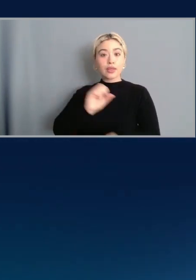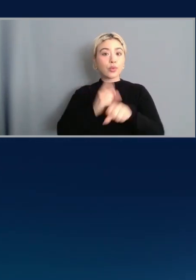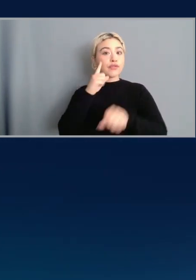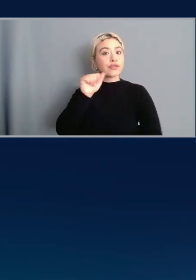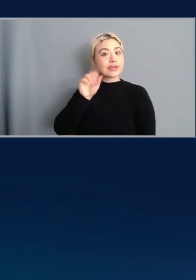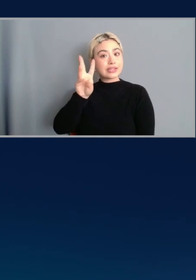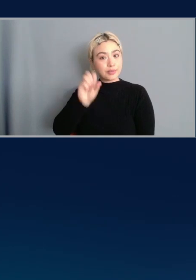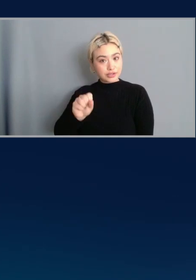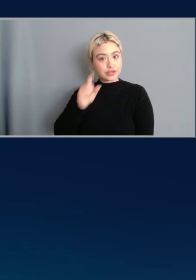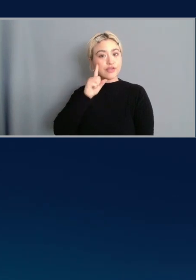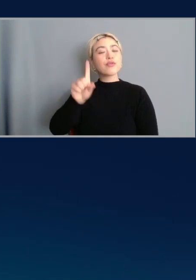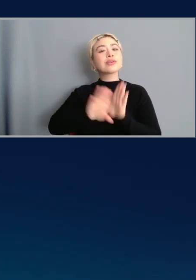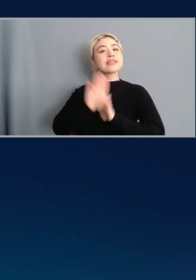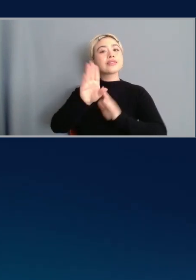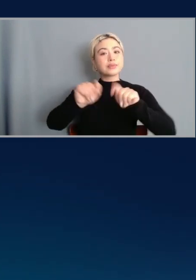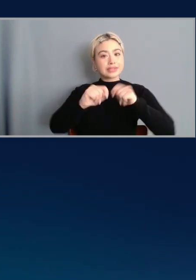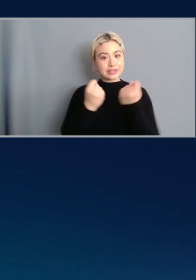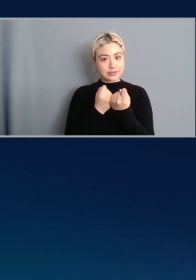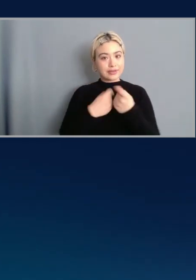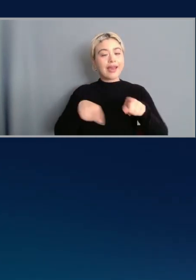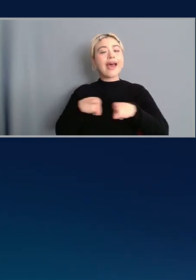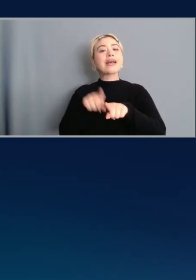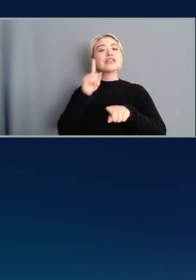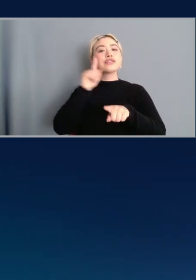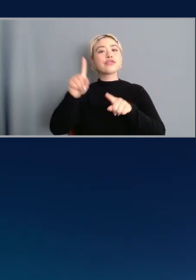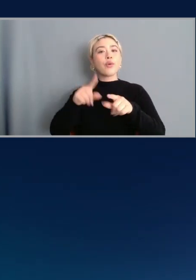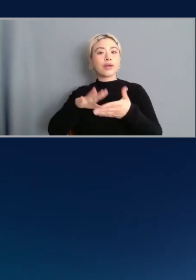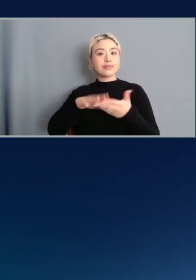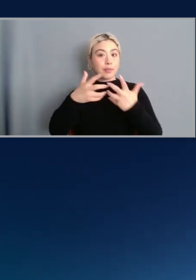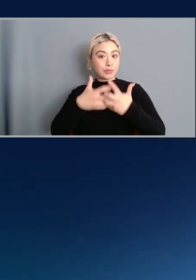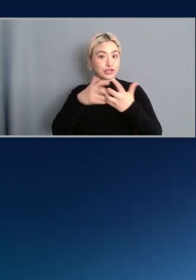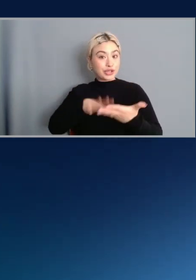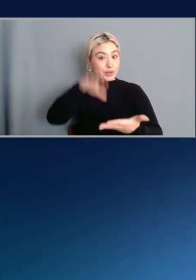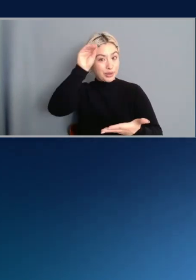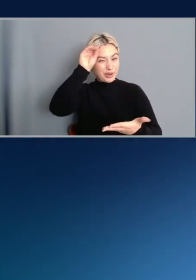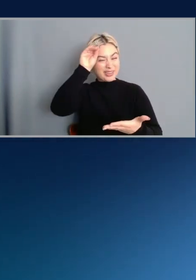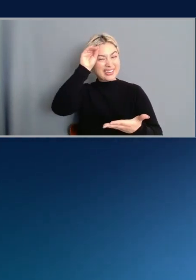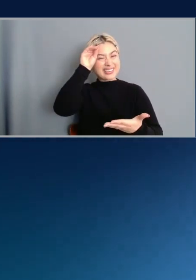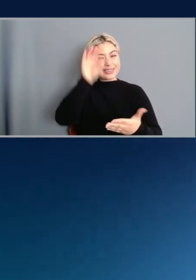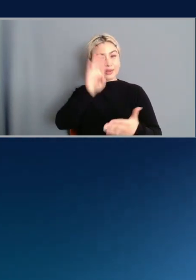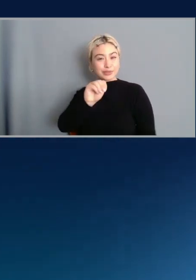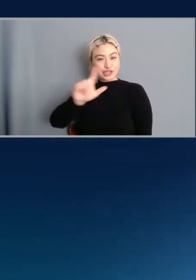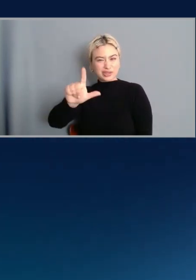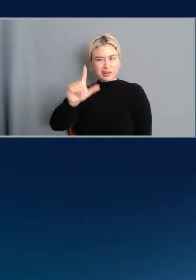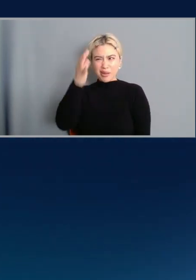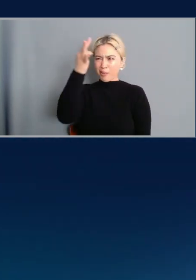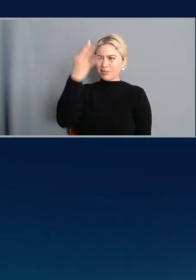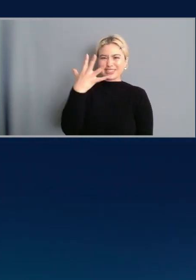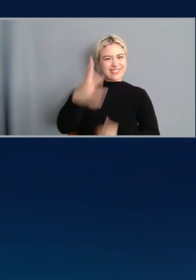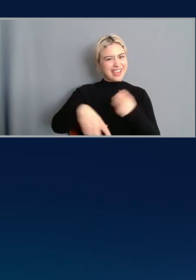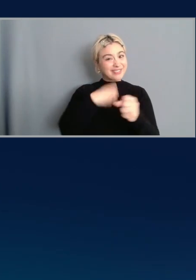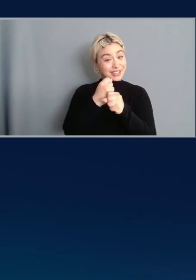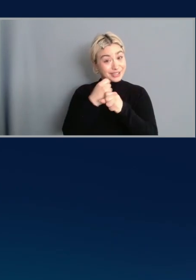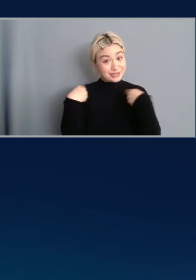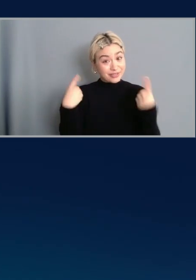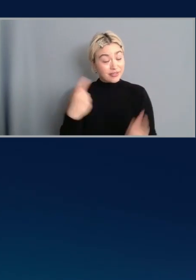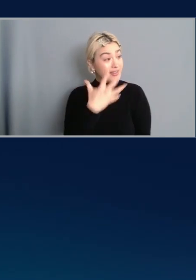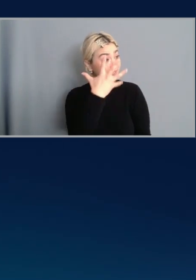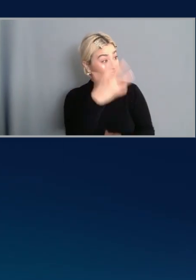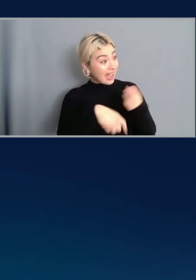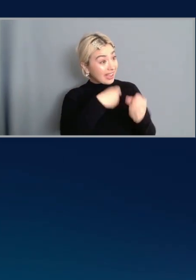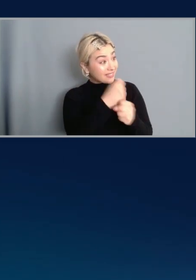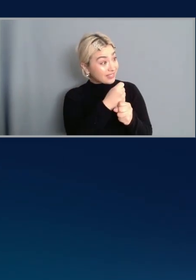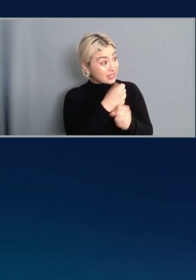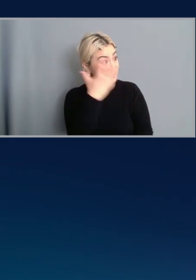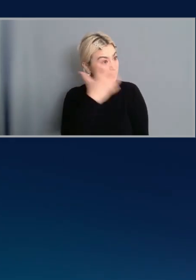relations team as a principal developer advocate for machine learning. And it's almost 5 years now. 5 years? Yeah. Yes. Wow. Were you at DA for all